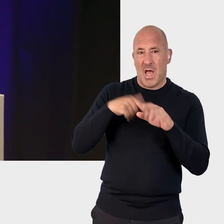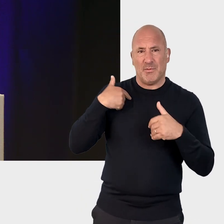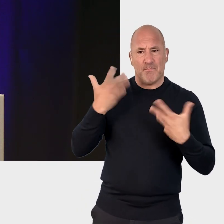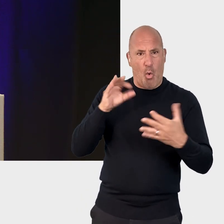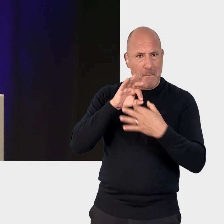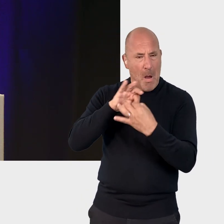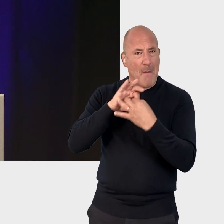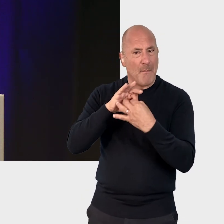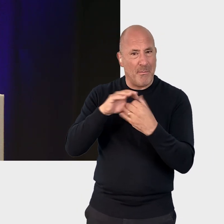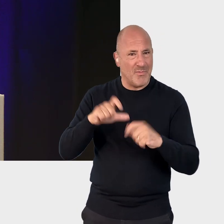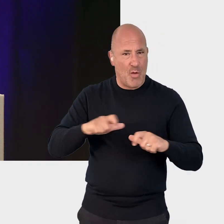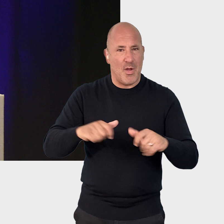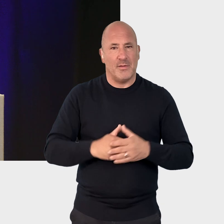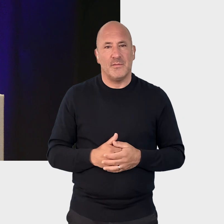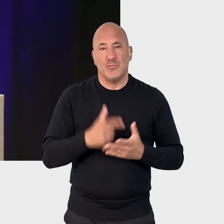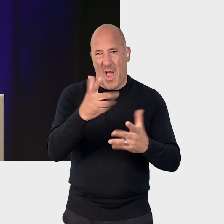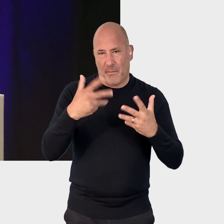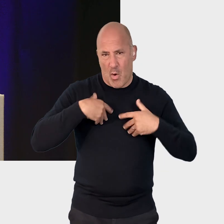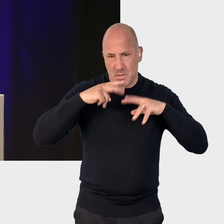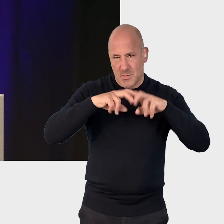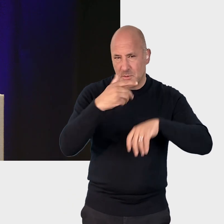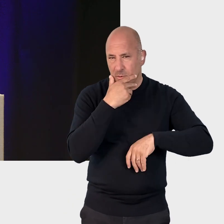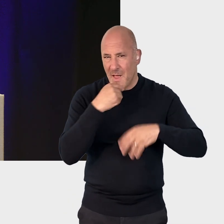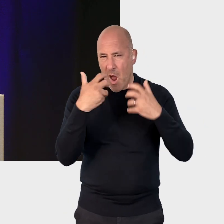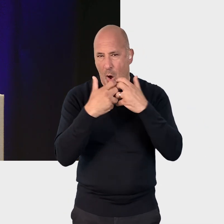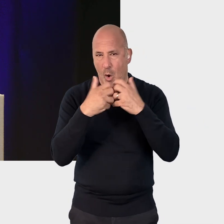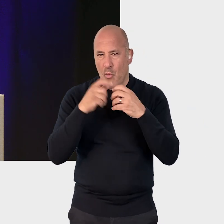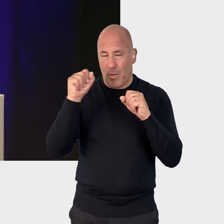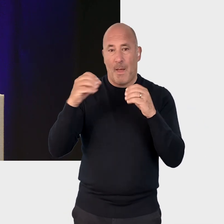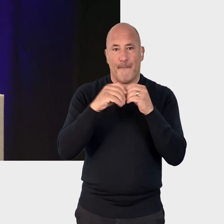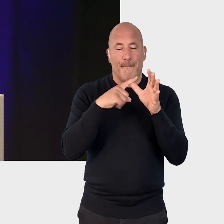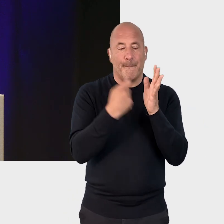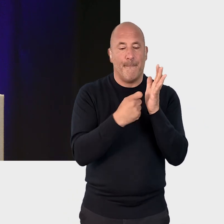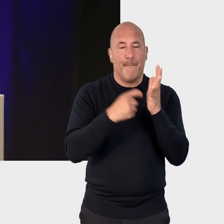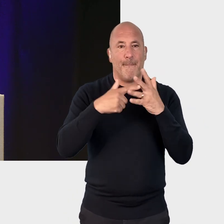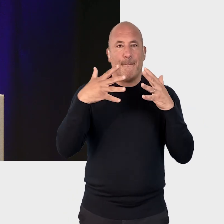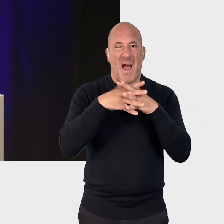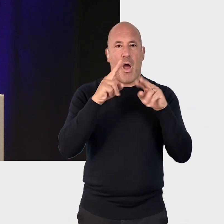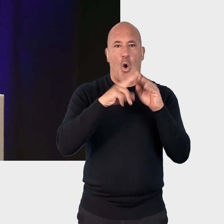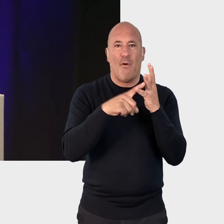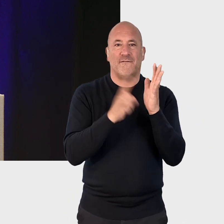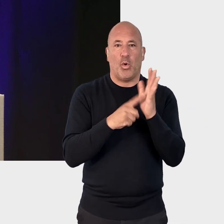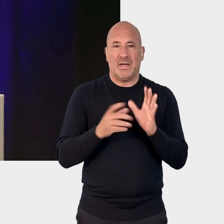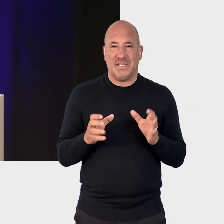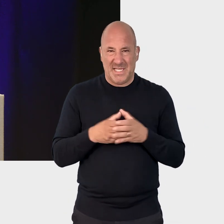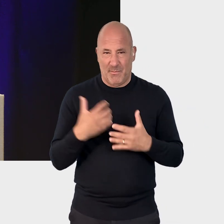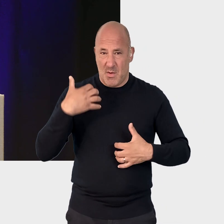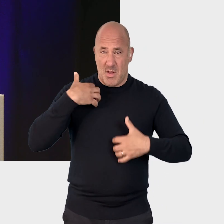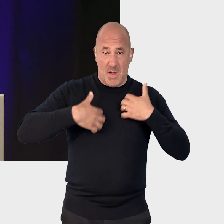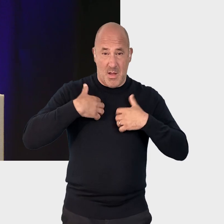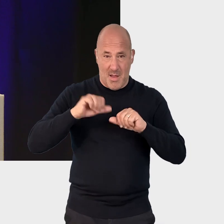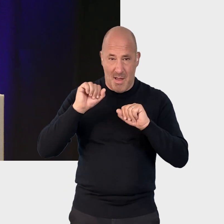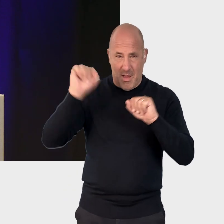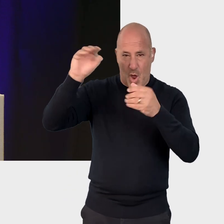in their communities over the last few years. So we're currently exploring how to make this happen with the Barrowful team, and we're excited to take the